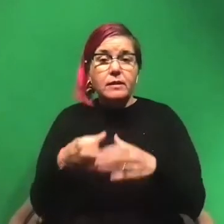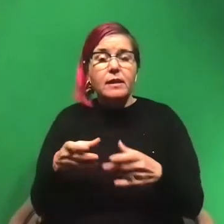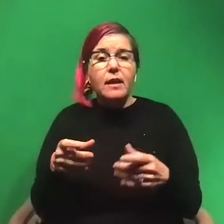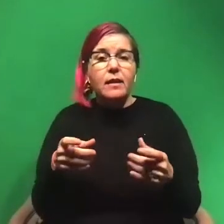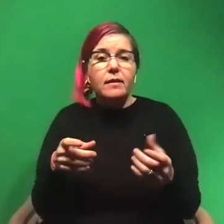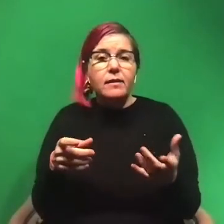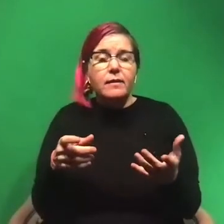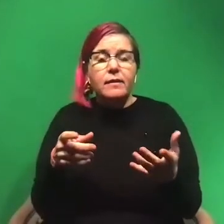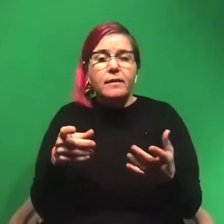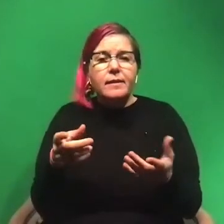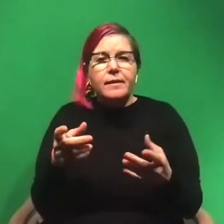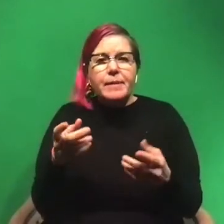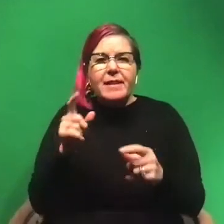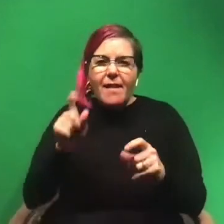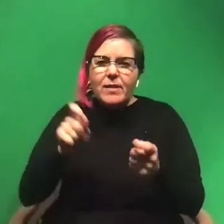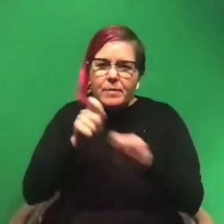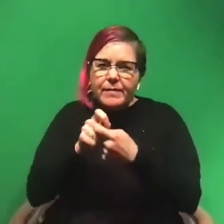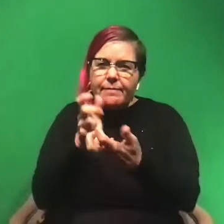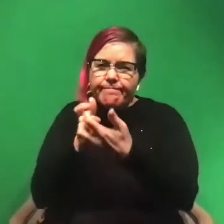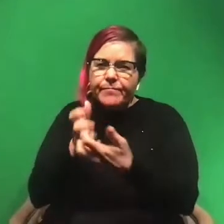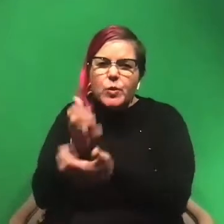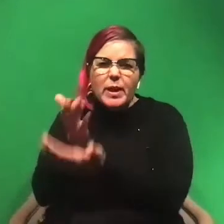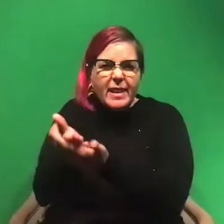So you have to have that level.